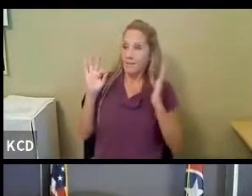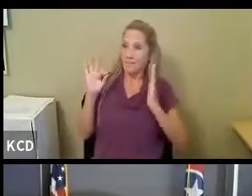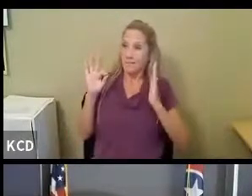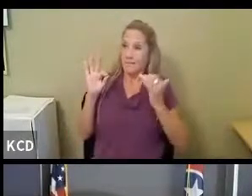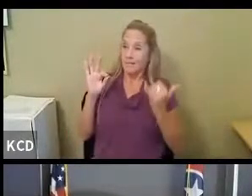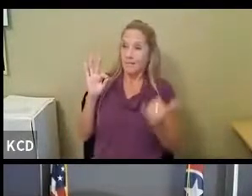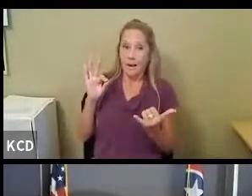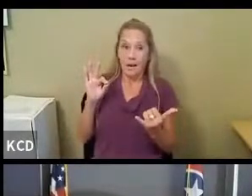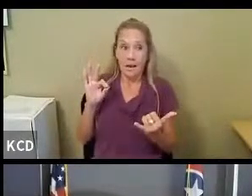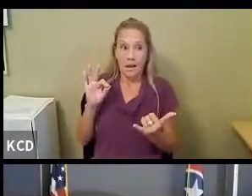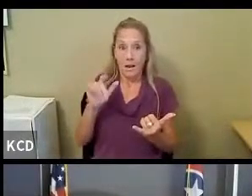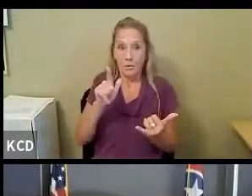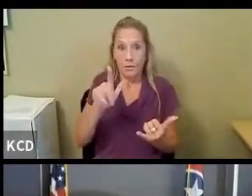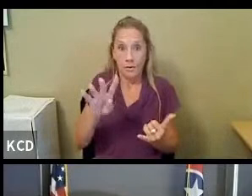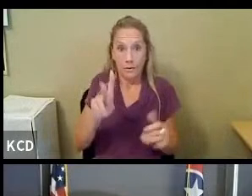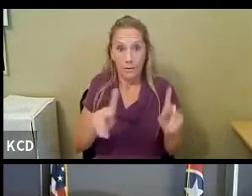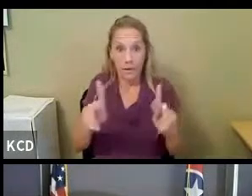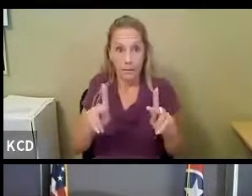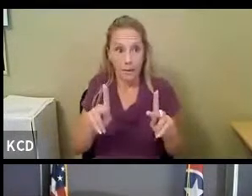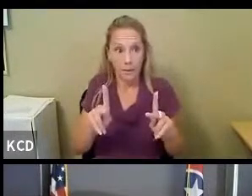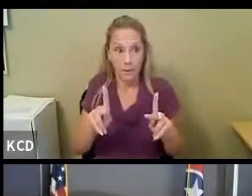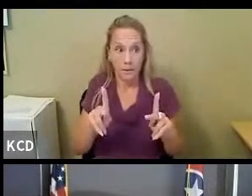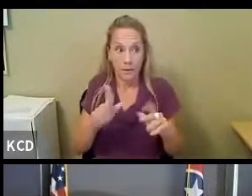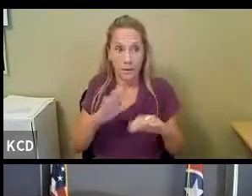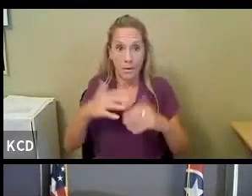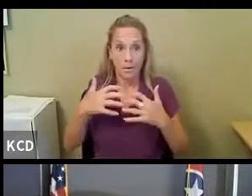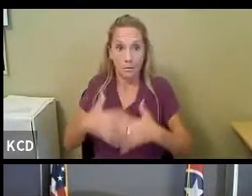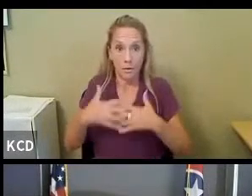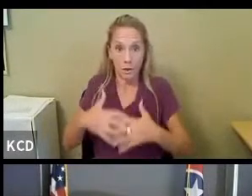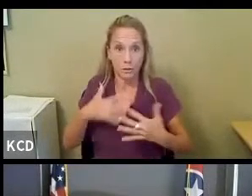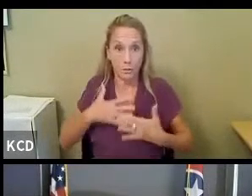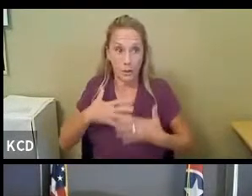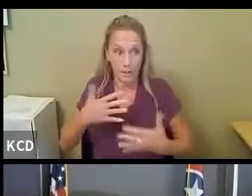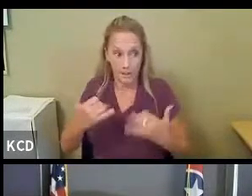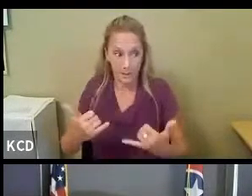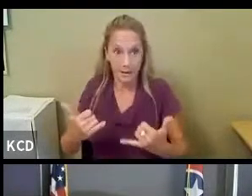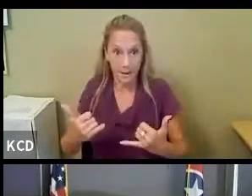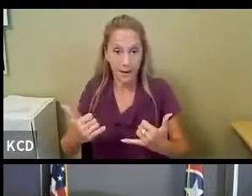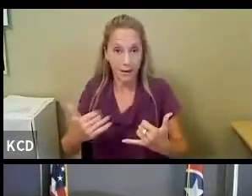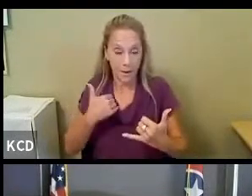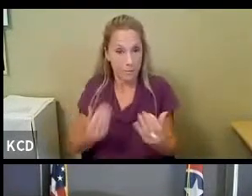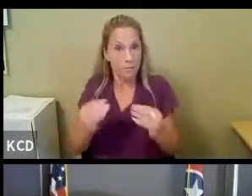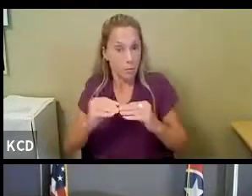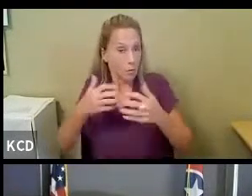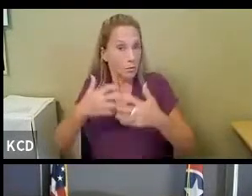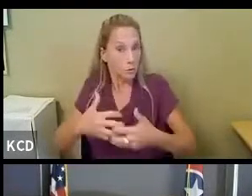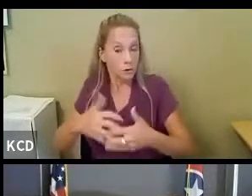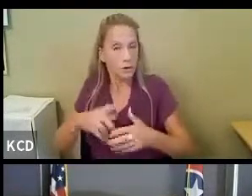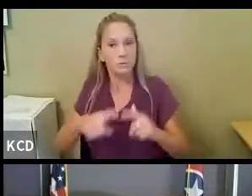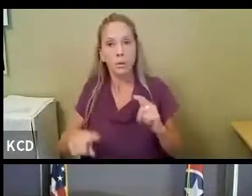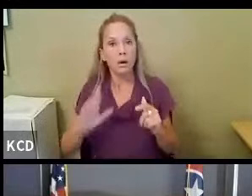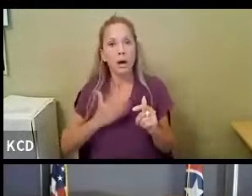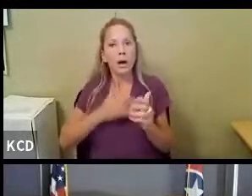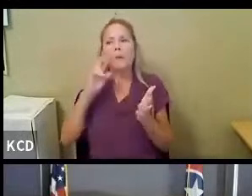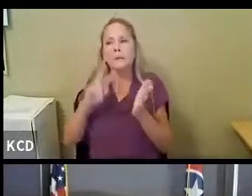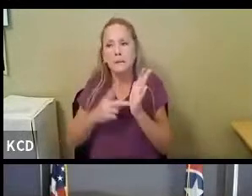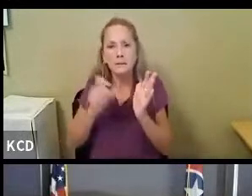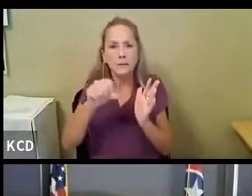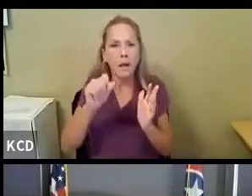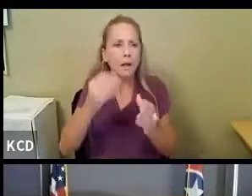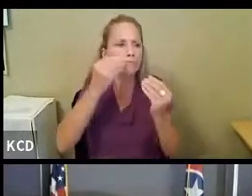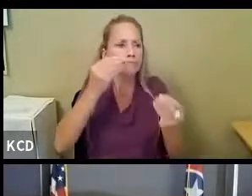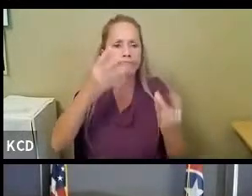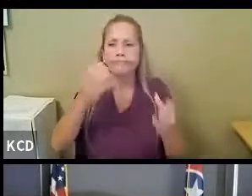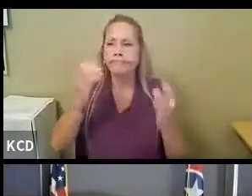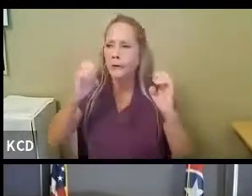dozen people in hospital on vents right now. So clearly our intention, of course, would be educational,